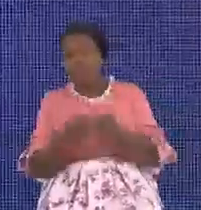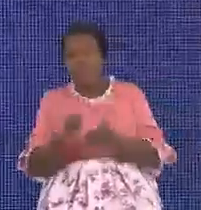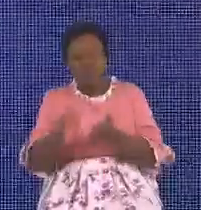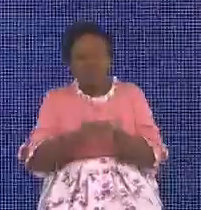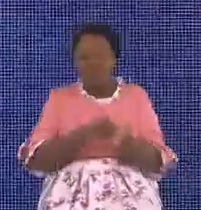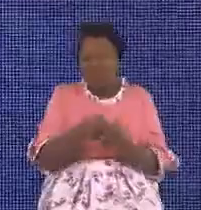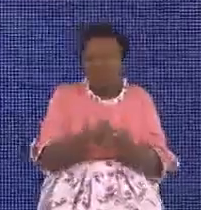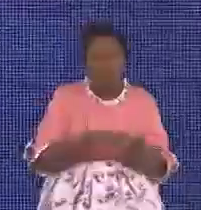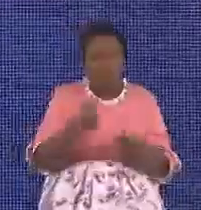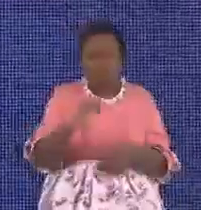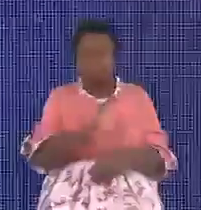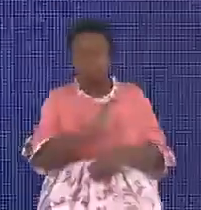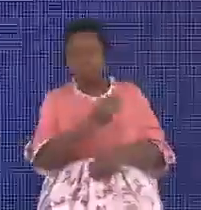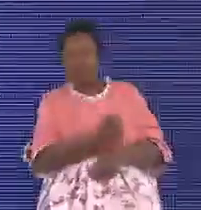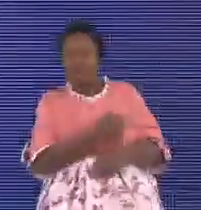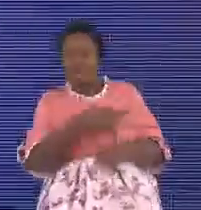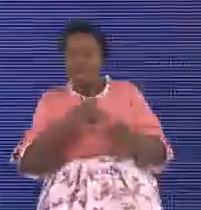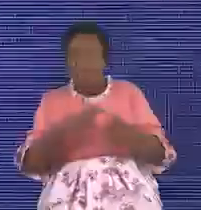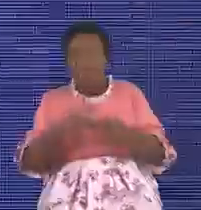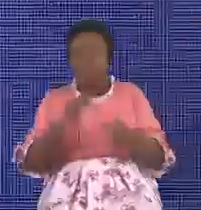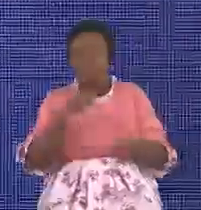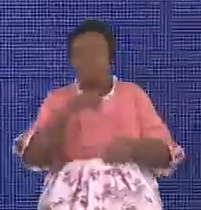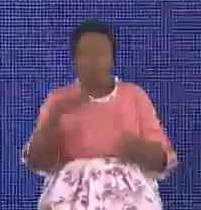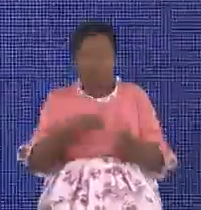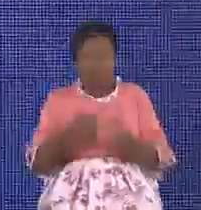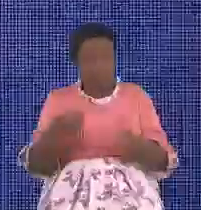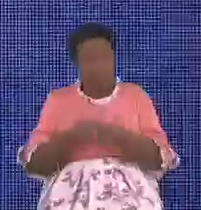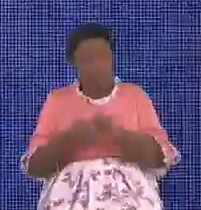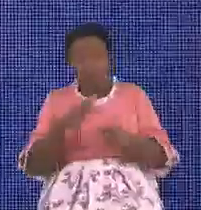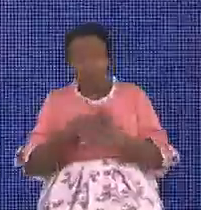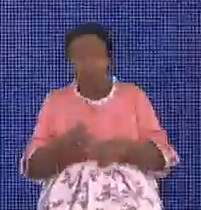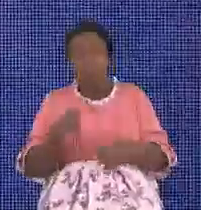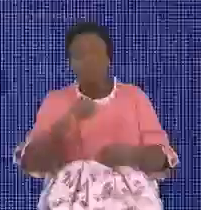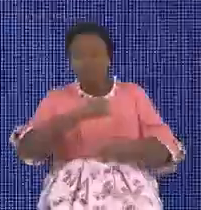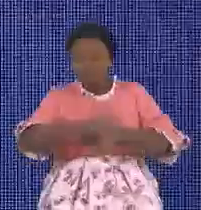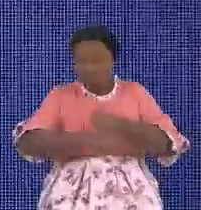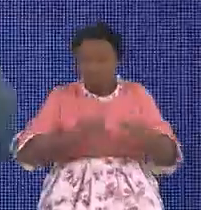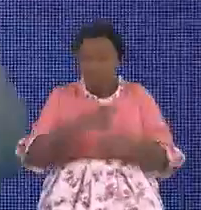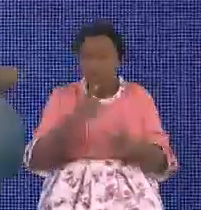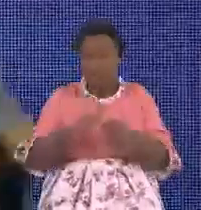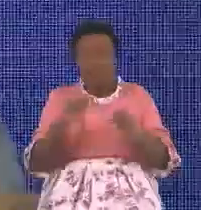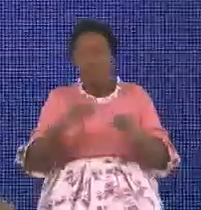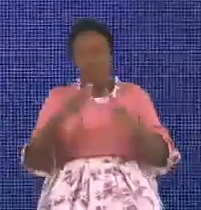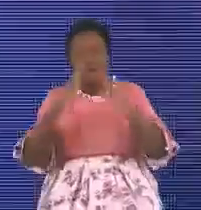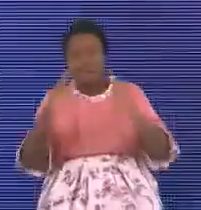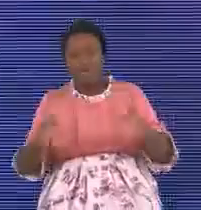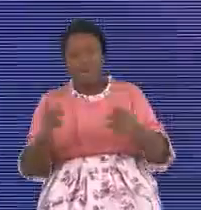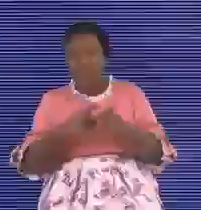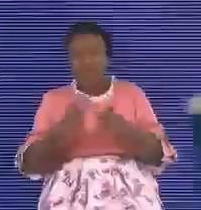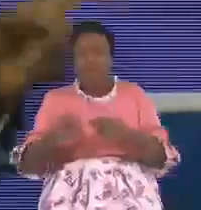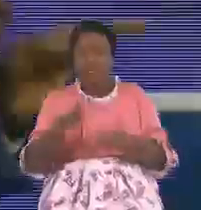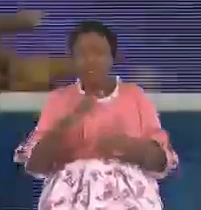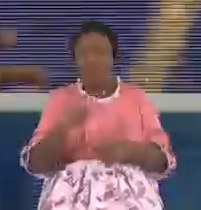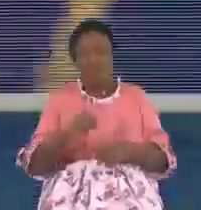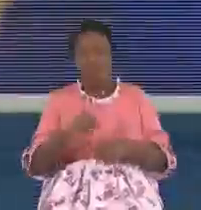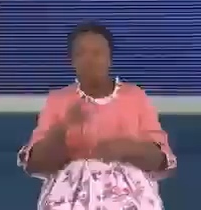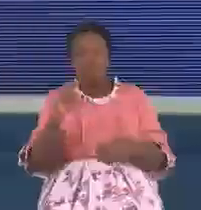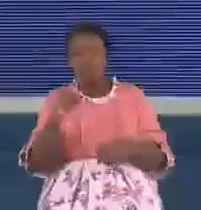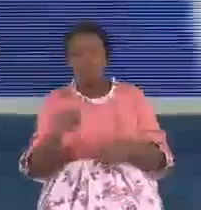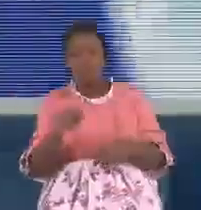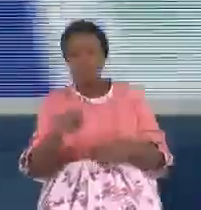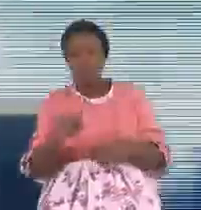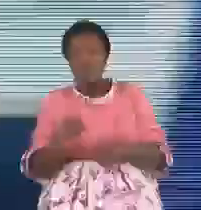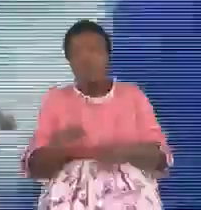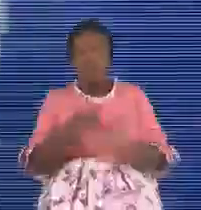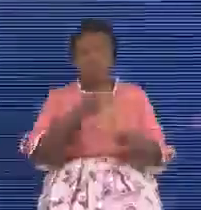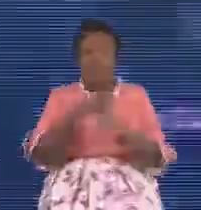of suffering and the problem of no shelter and no protection and no security now that you have heard